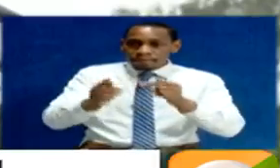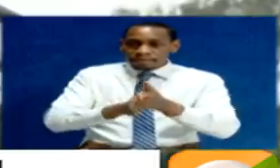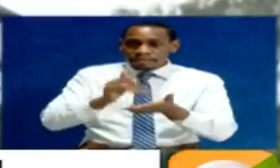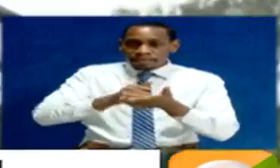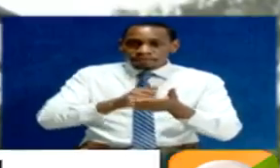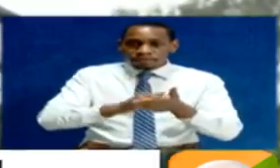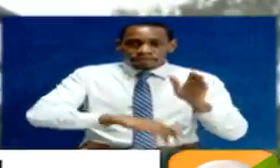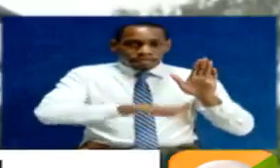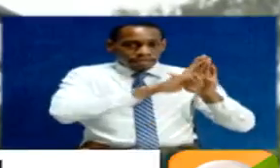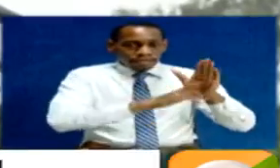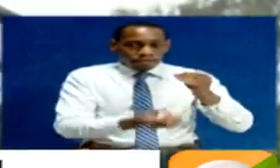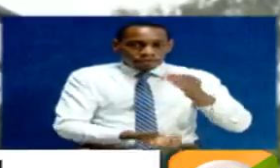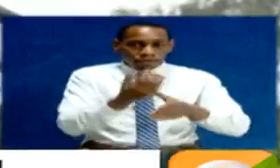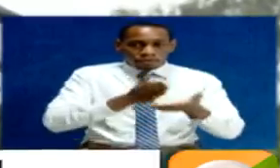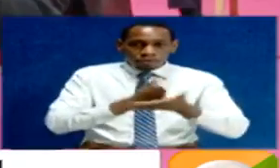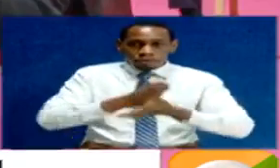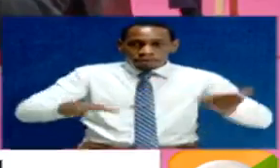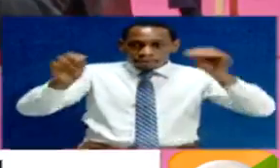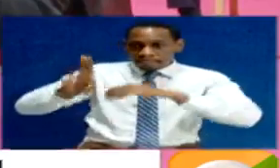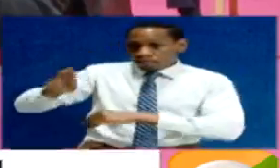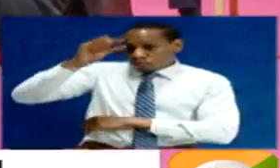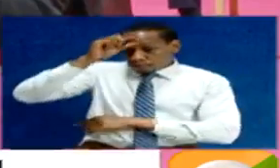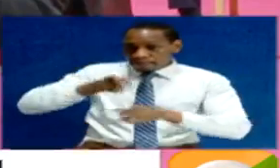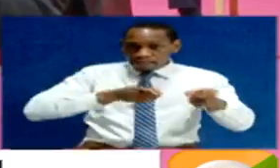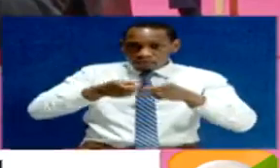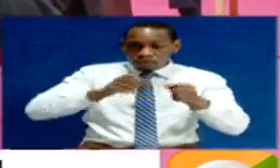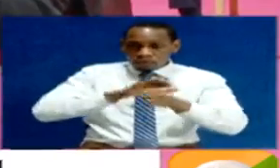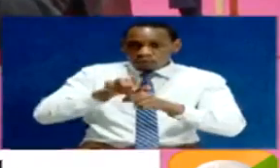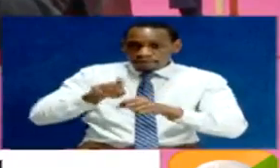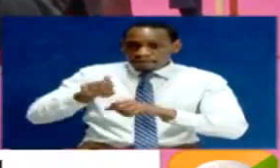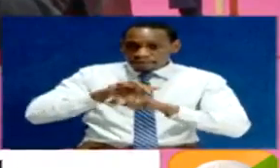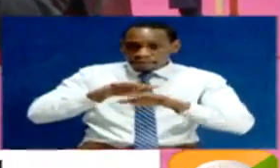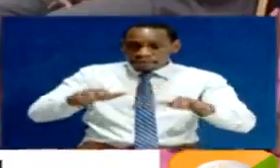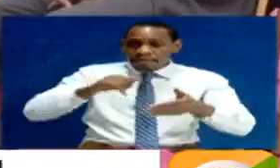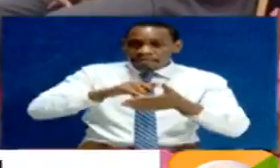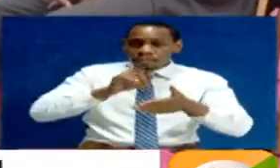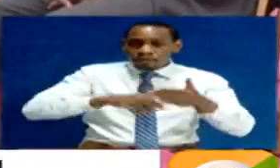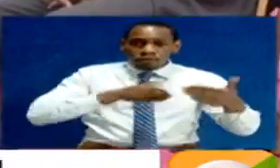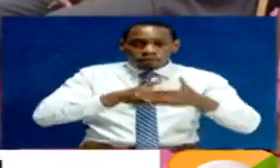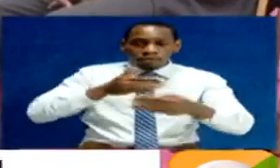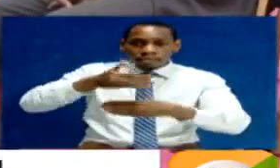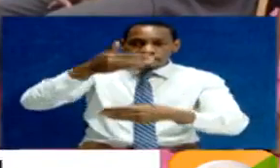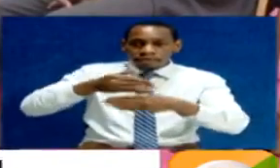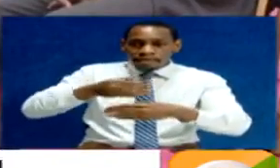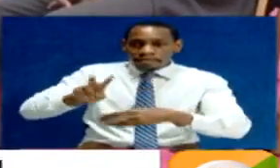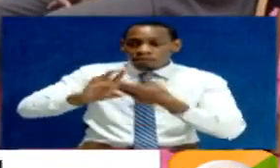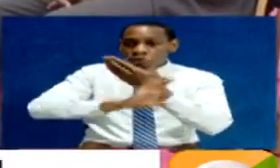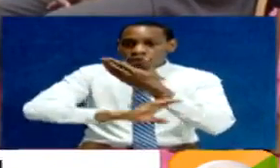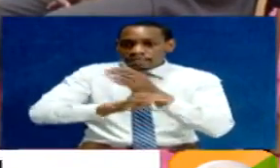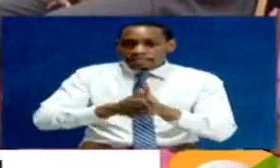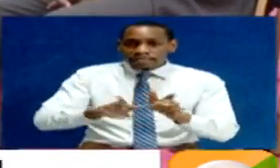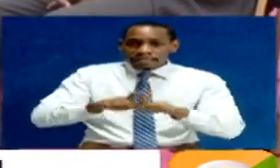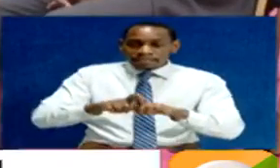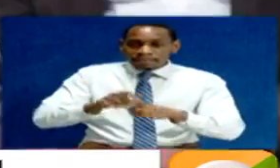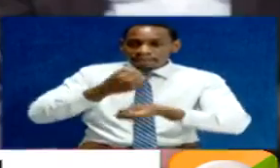modalities established by President Kenyatta's administration to tame the spread of coronavirus, including closing the borders between the two nations, a